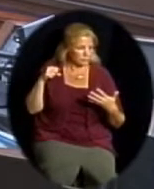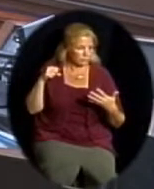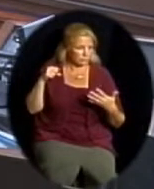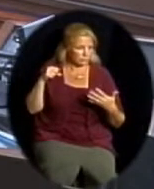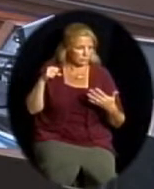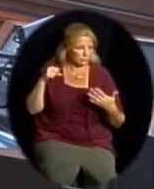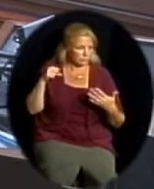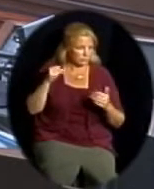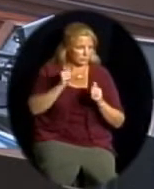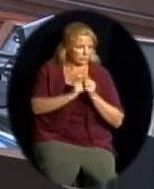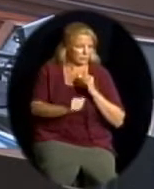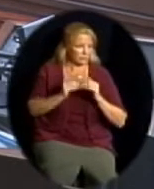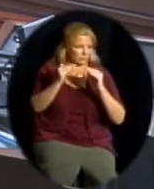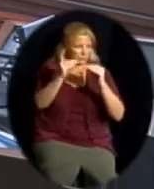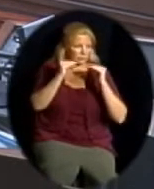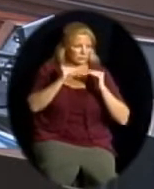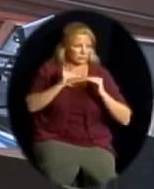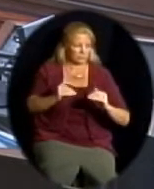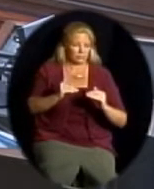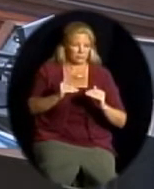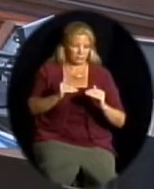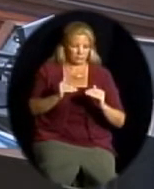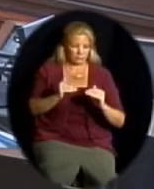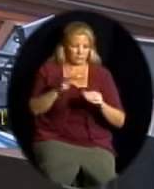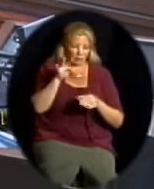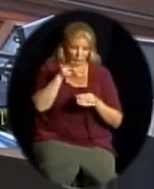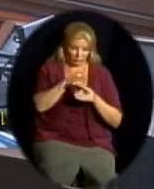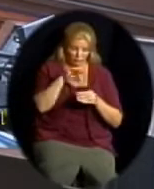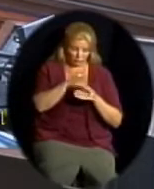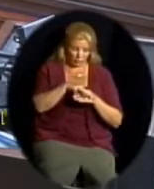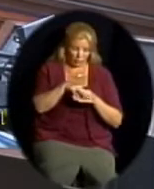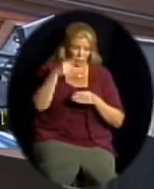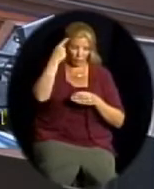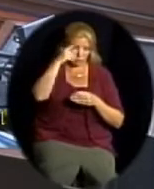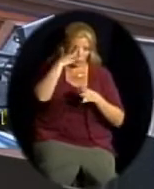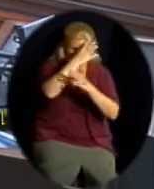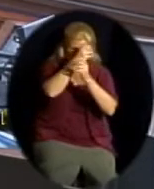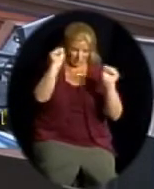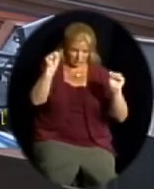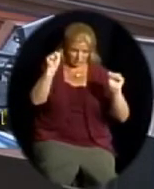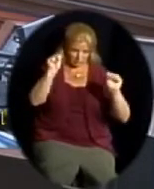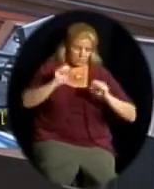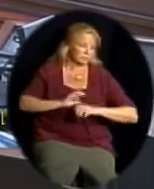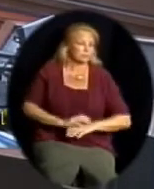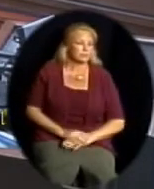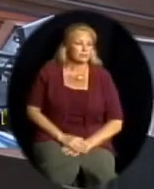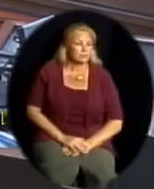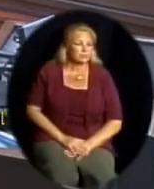next item would be a vote on this nomination.